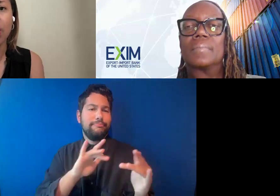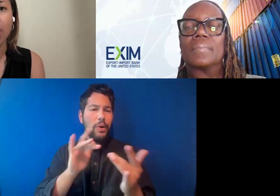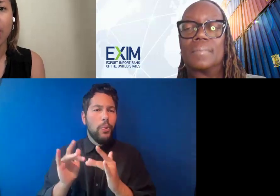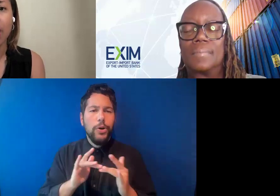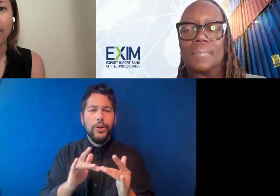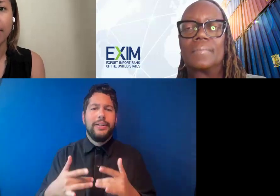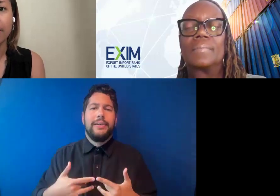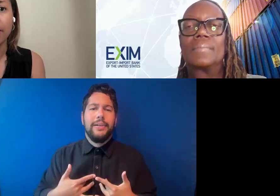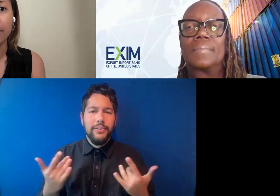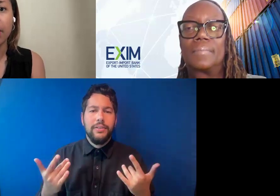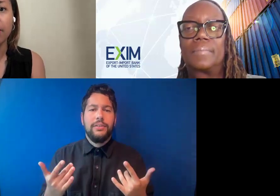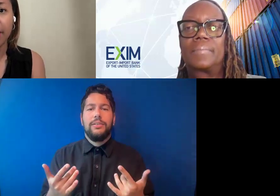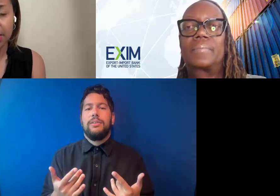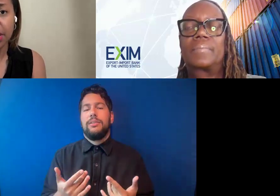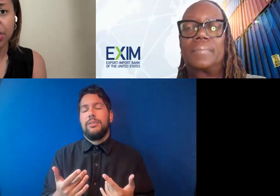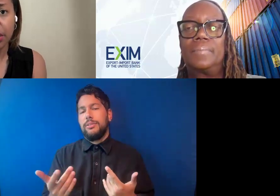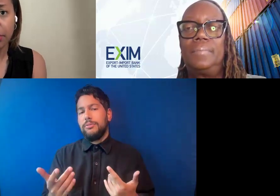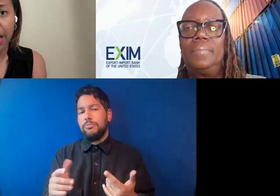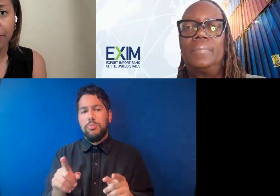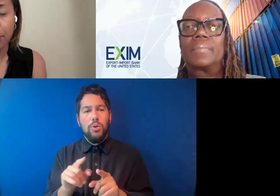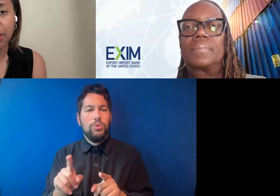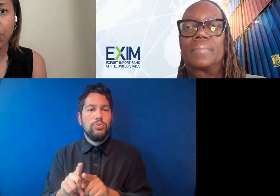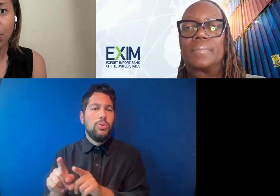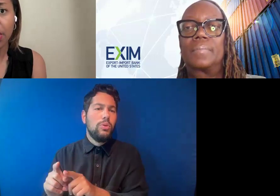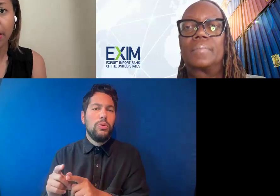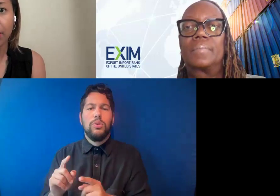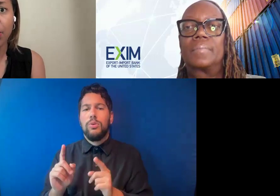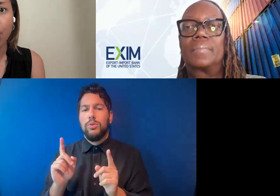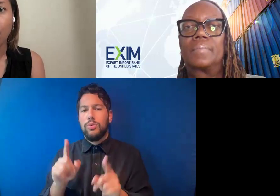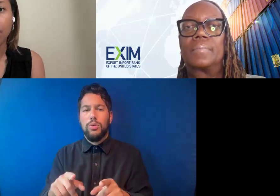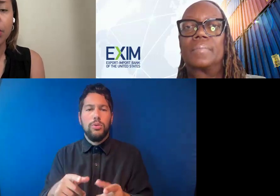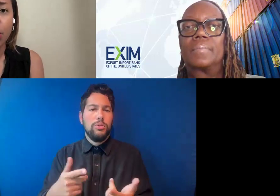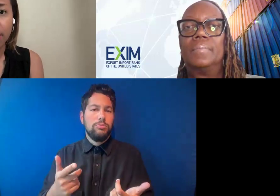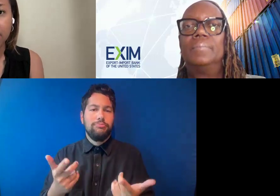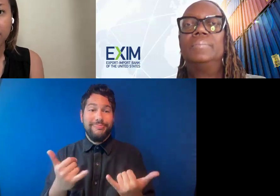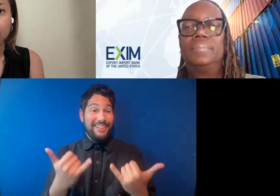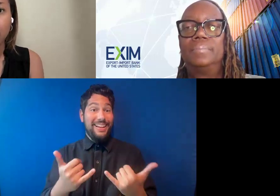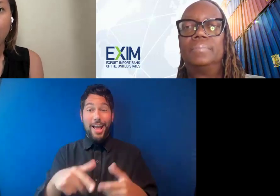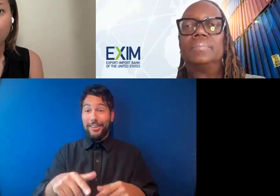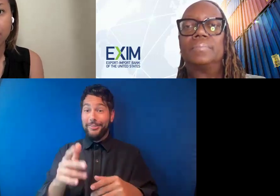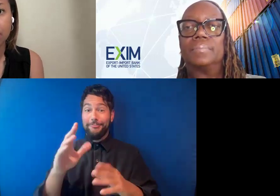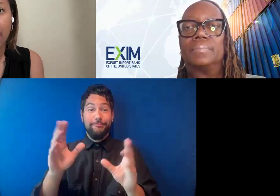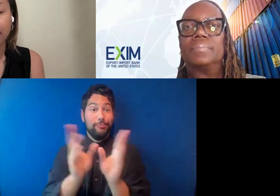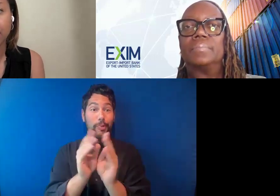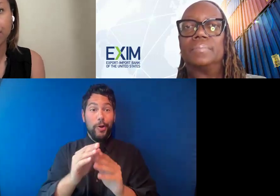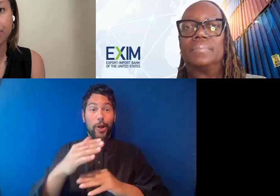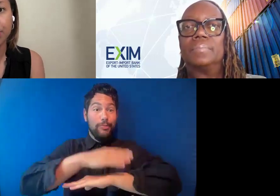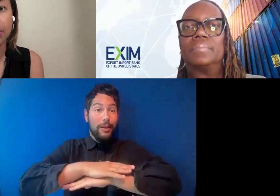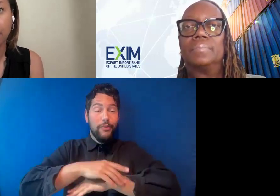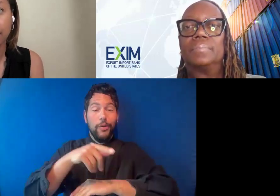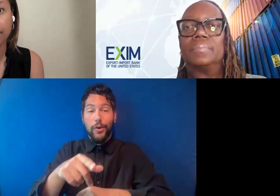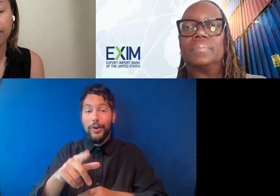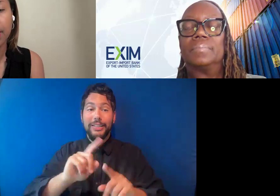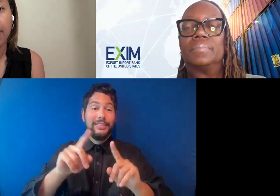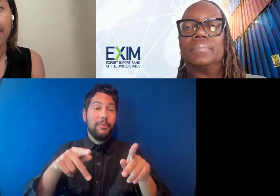networking events or even events such that platforms that we're on now where different organizations will host